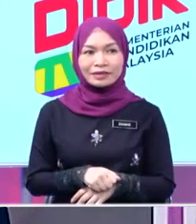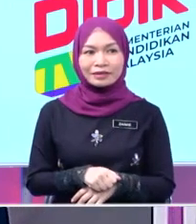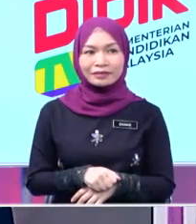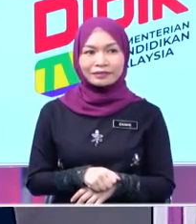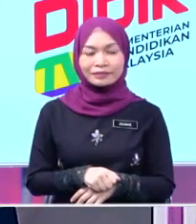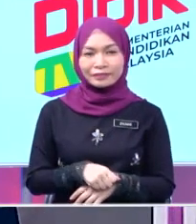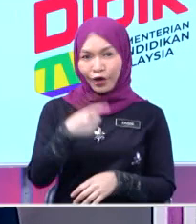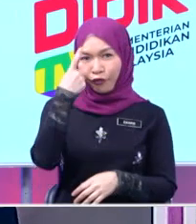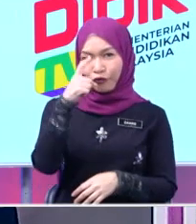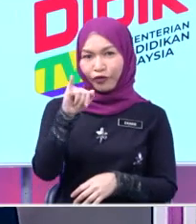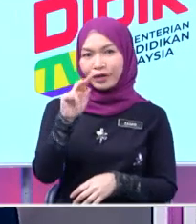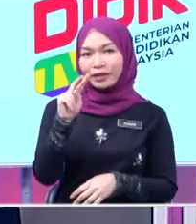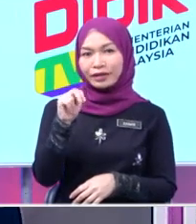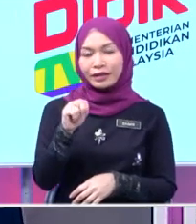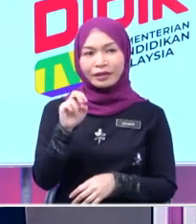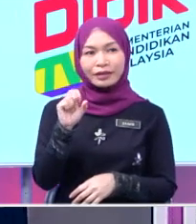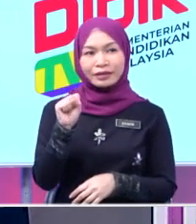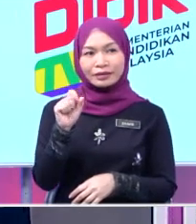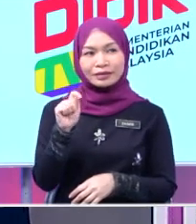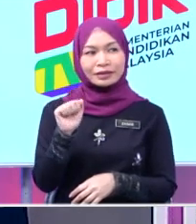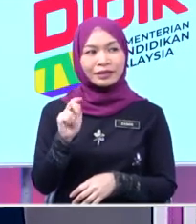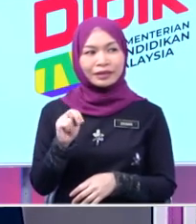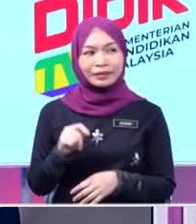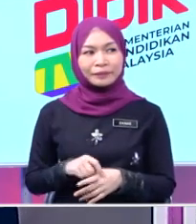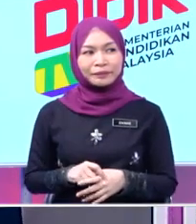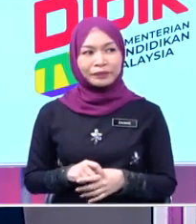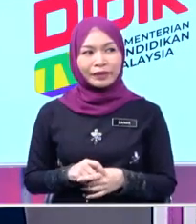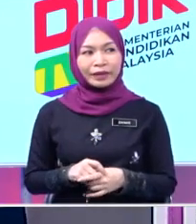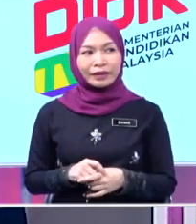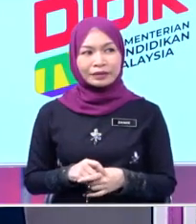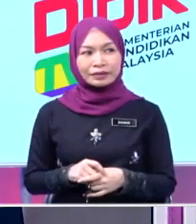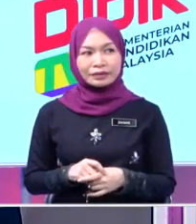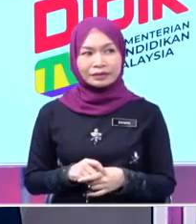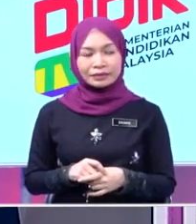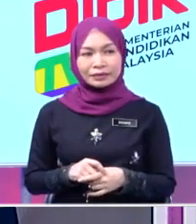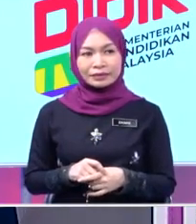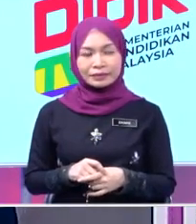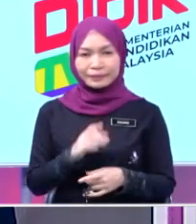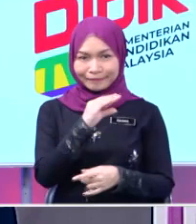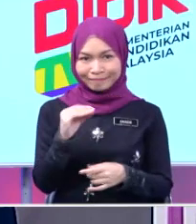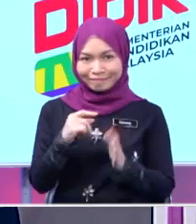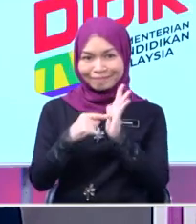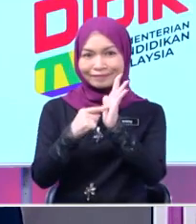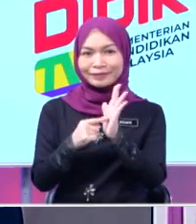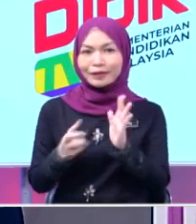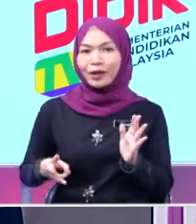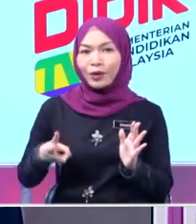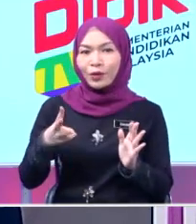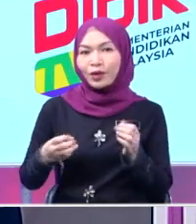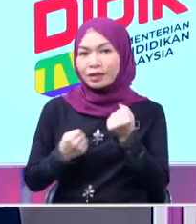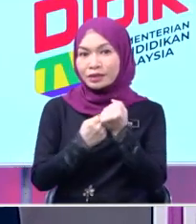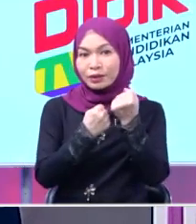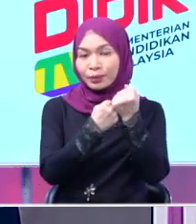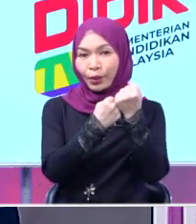reader that we are going to give examples, and examples will support